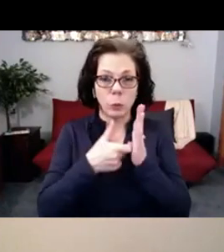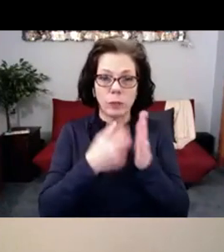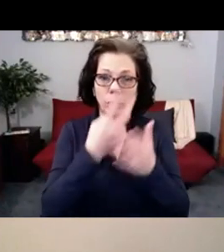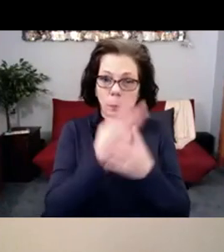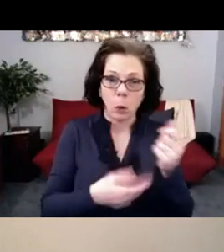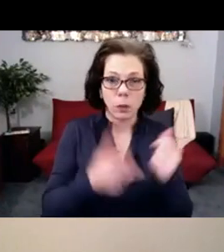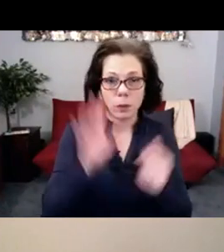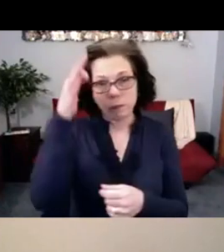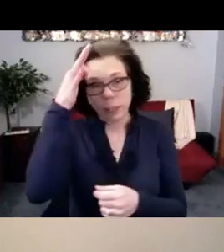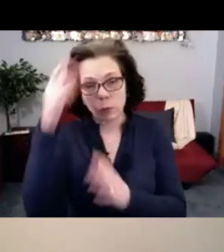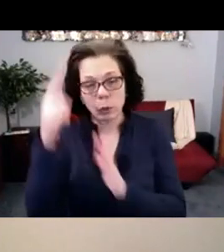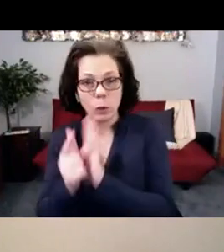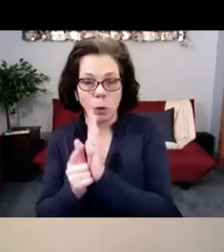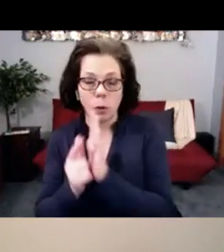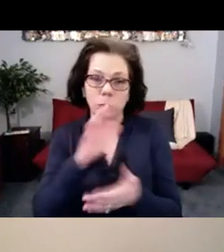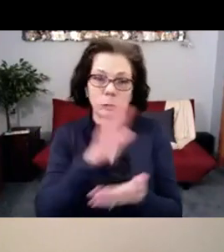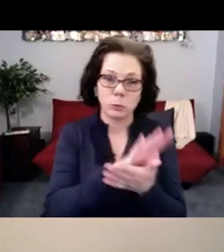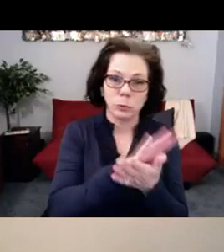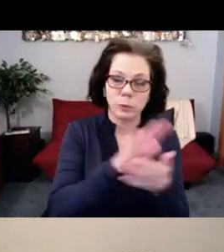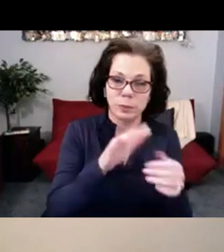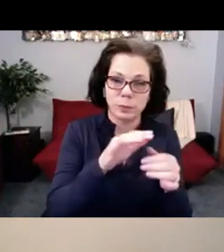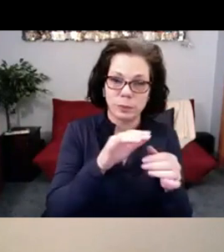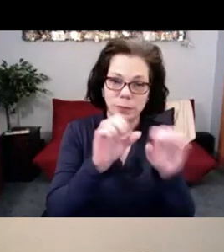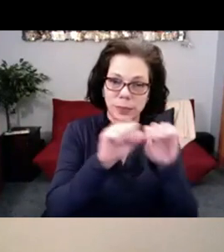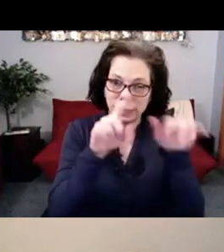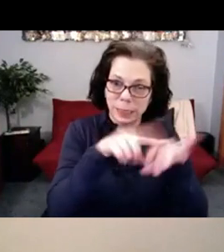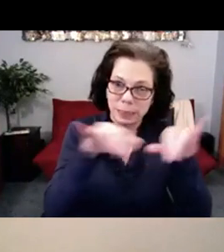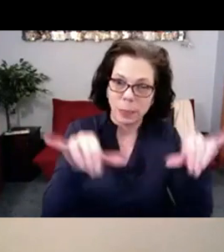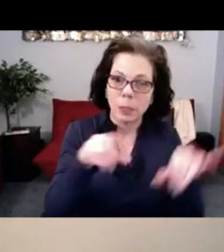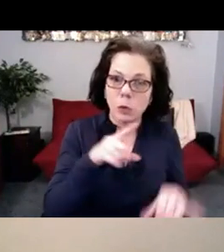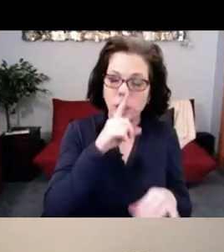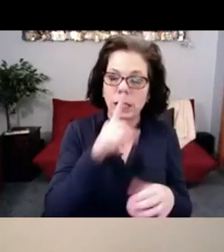law, and obviously to support our kids within the community.